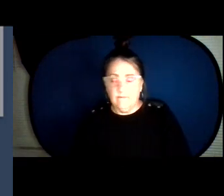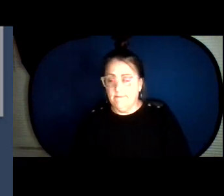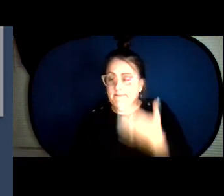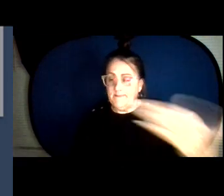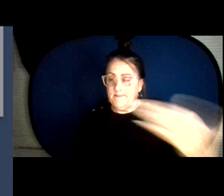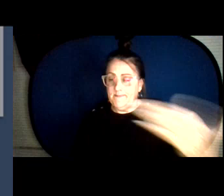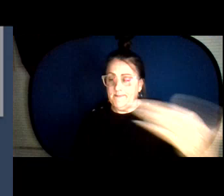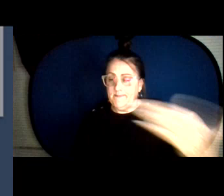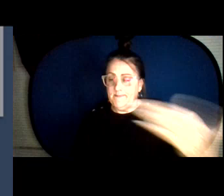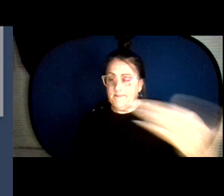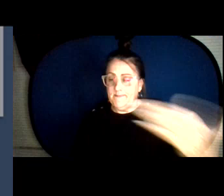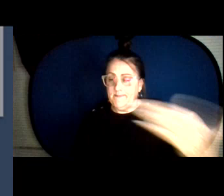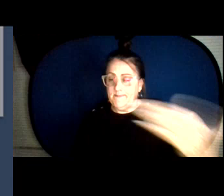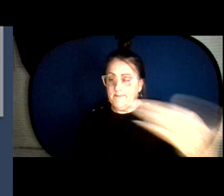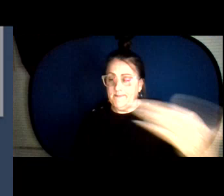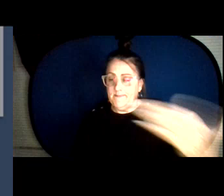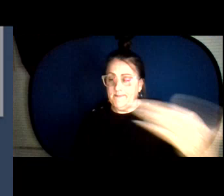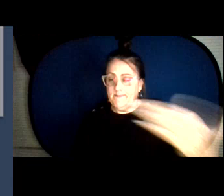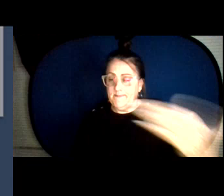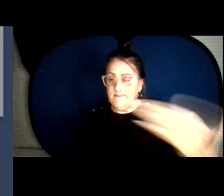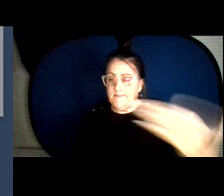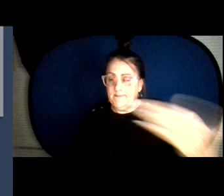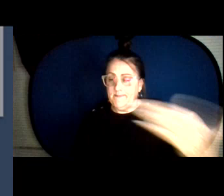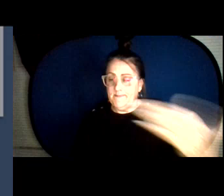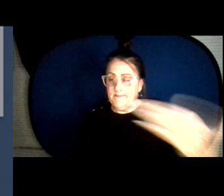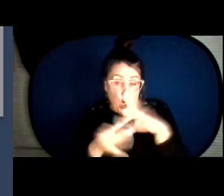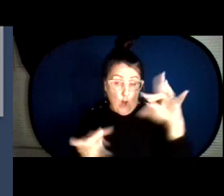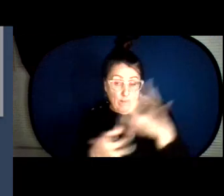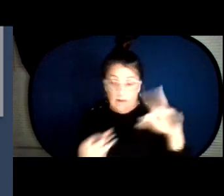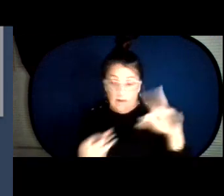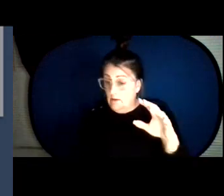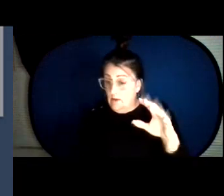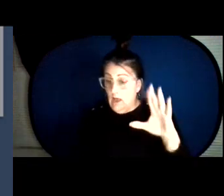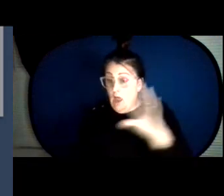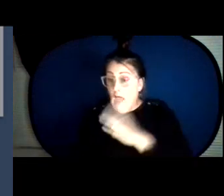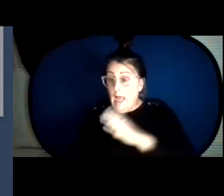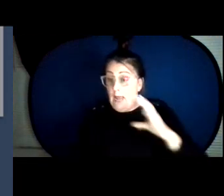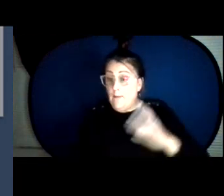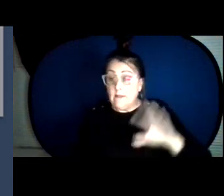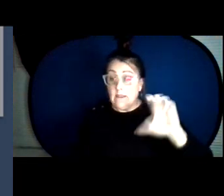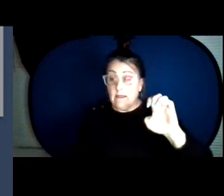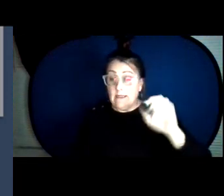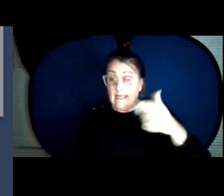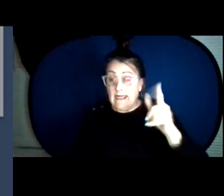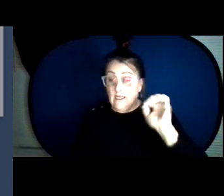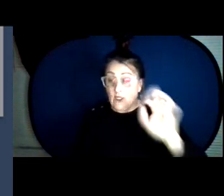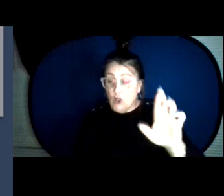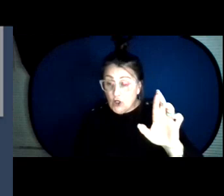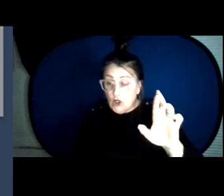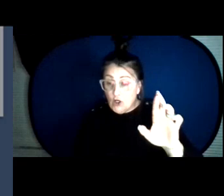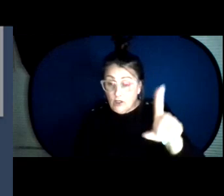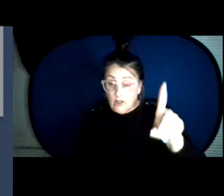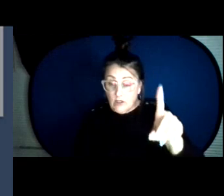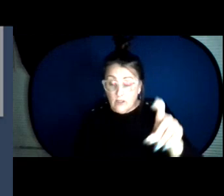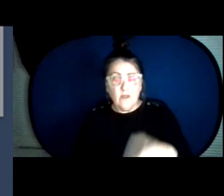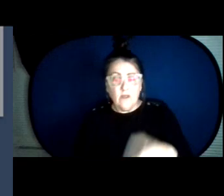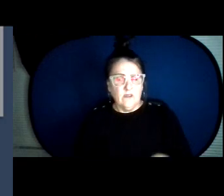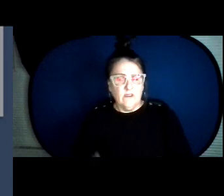right, thanks, Commissioner. Any other questions or comments? See Vice Chair, no, Commissioner Eager. Commissioner Eager. Got a quick question.